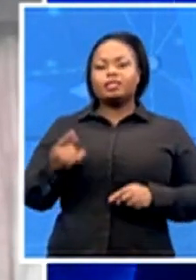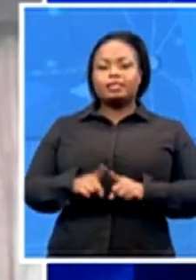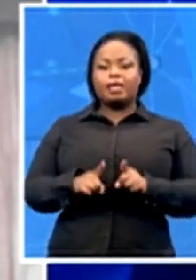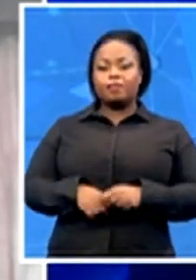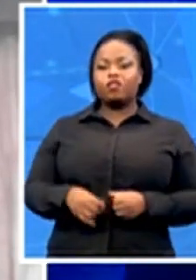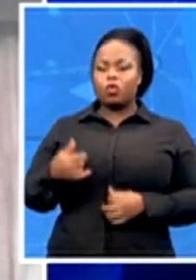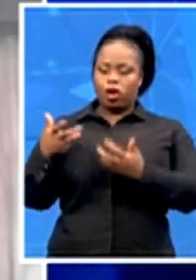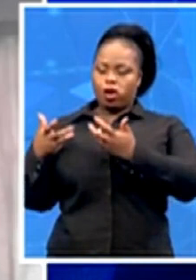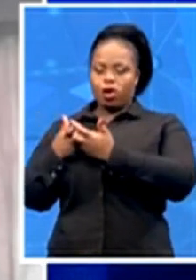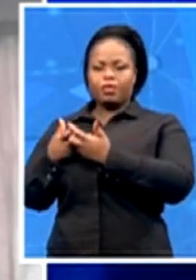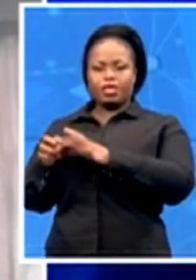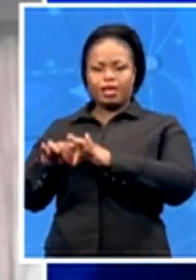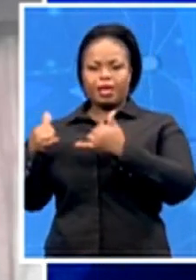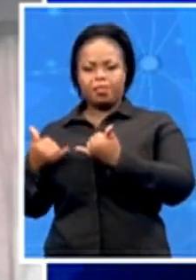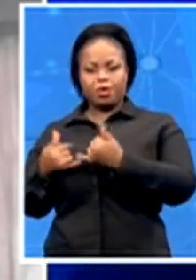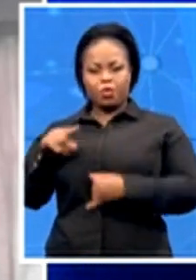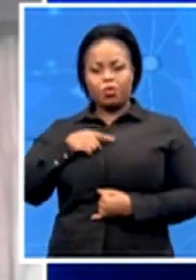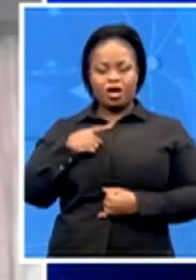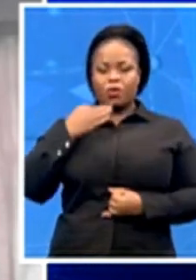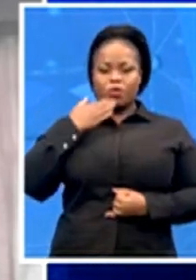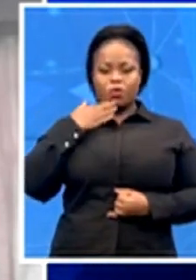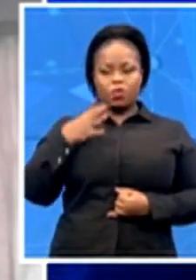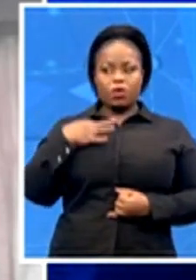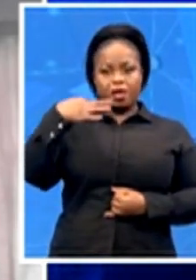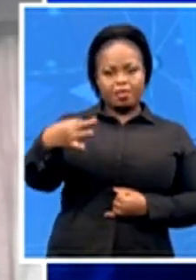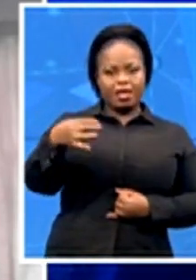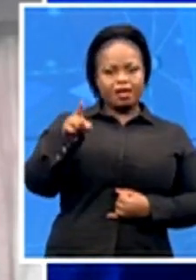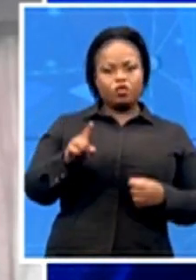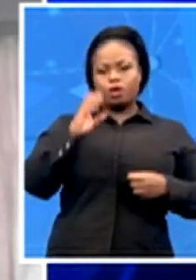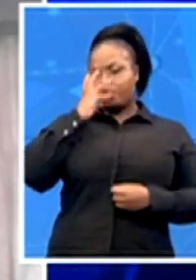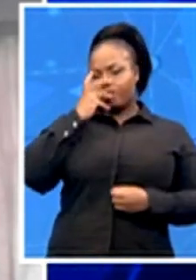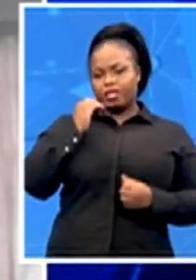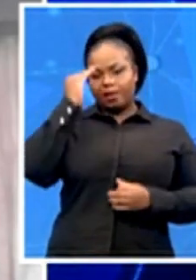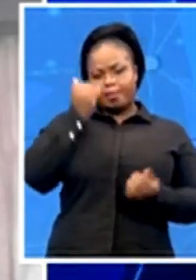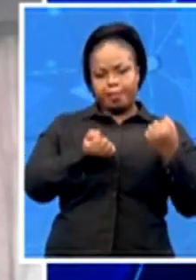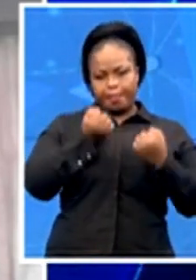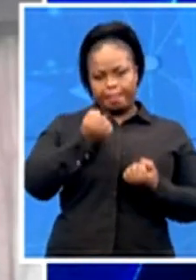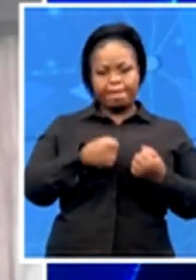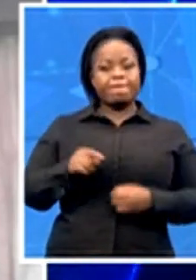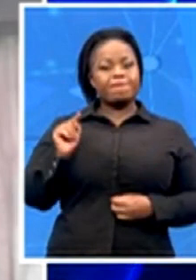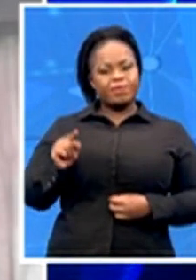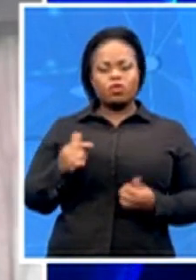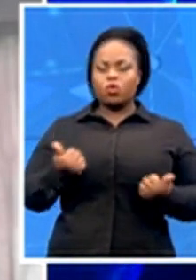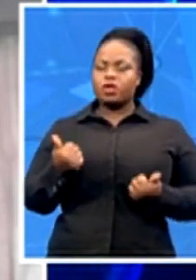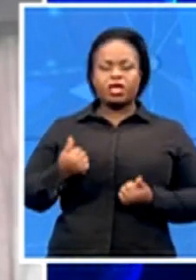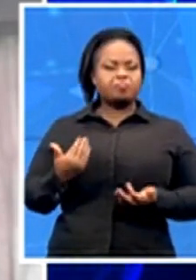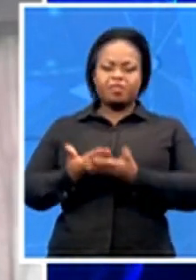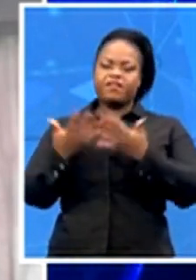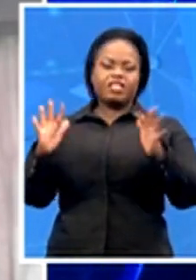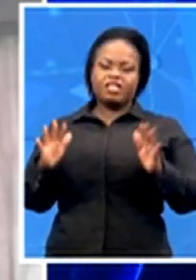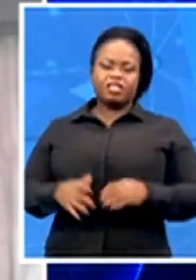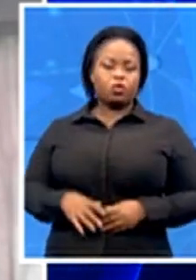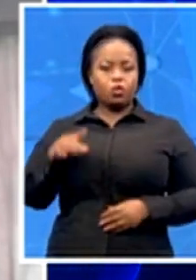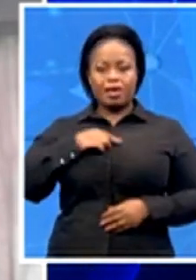the application to in the Bloemfontein High Court. So that has already been issued, meaning that their assets, which are part